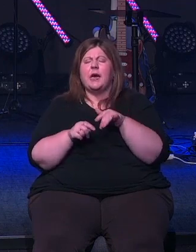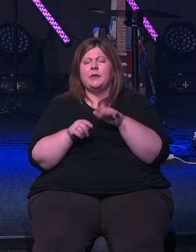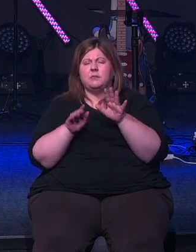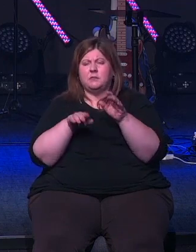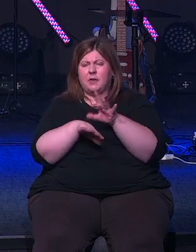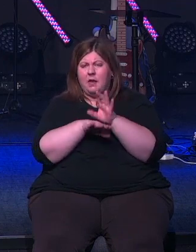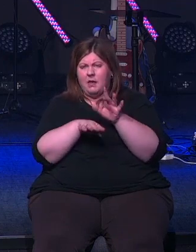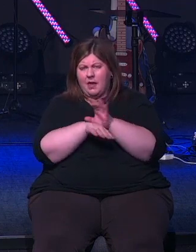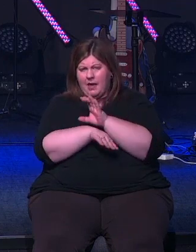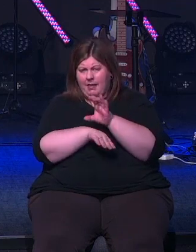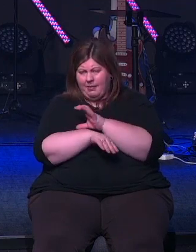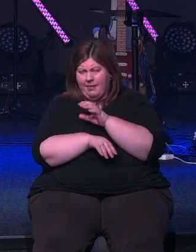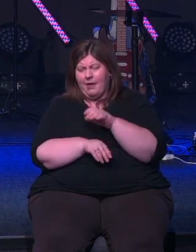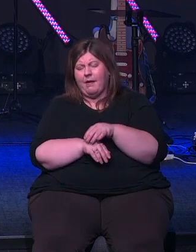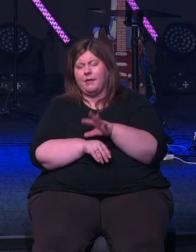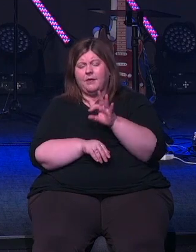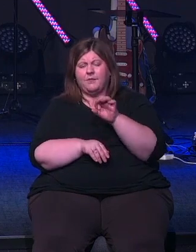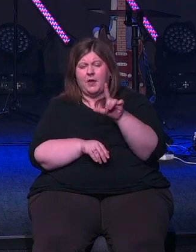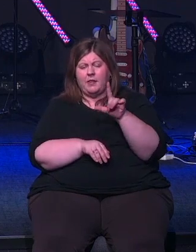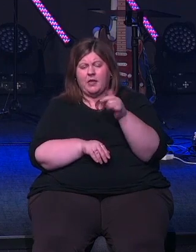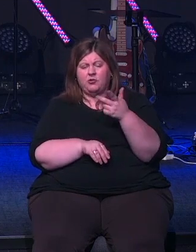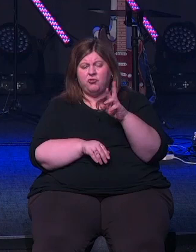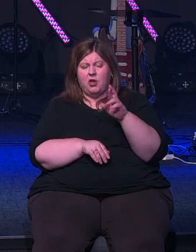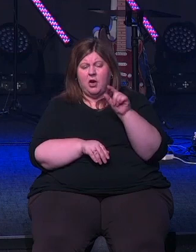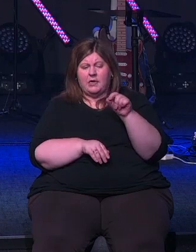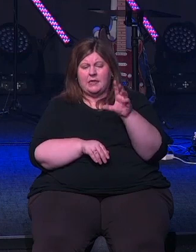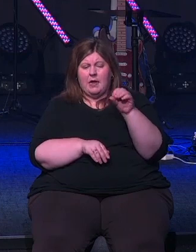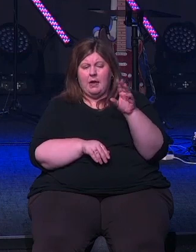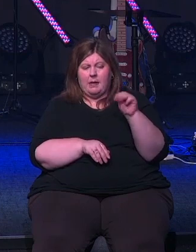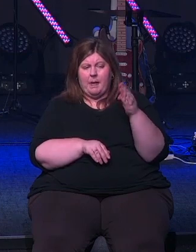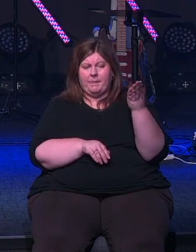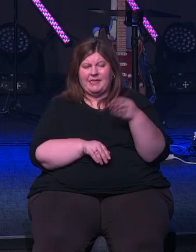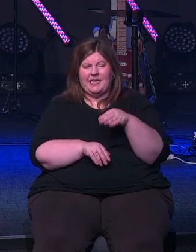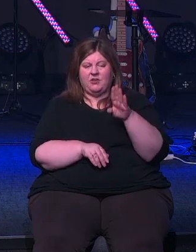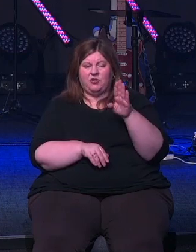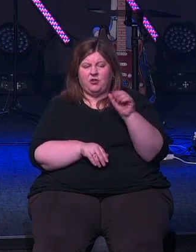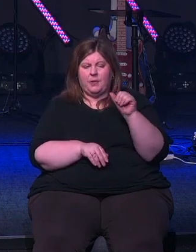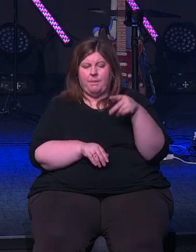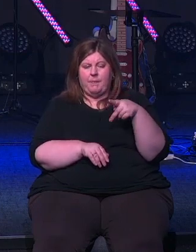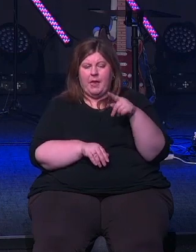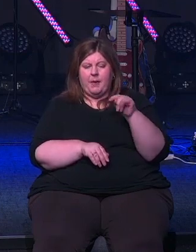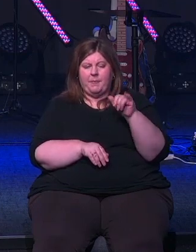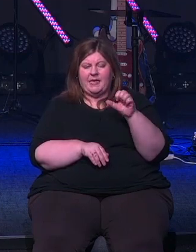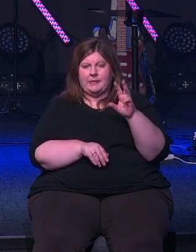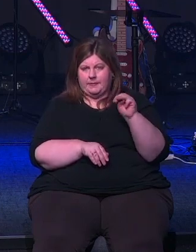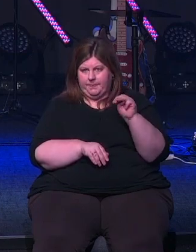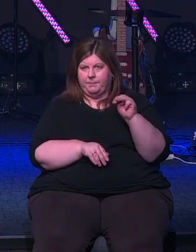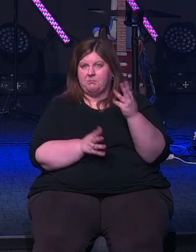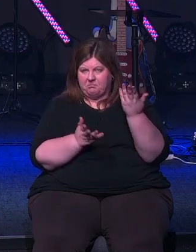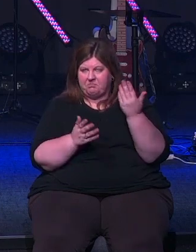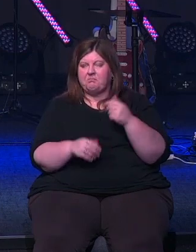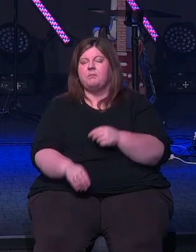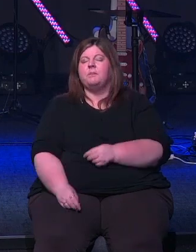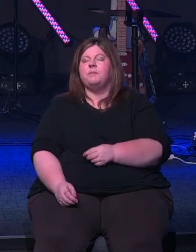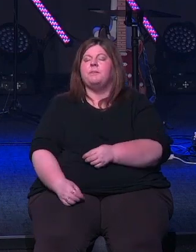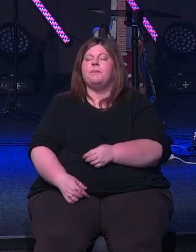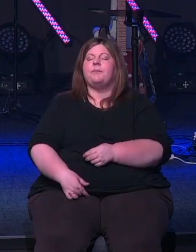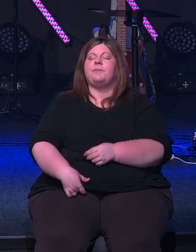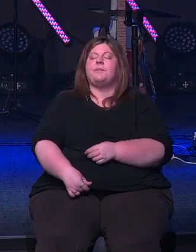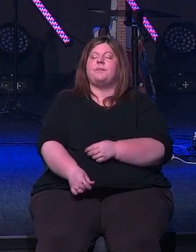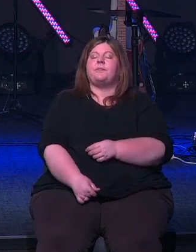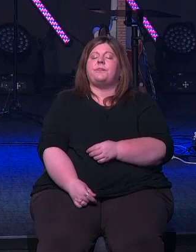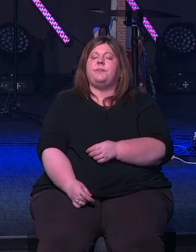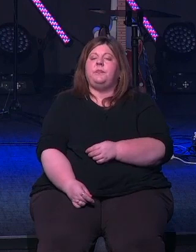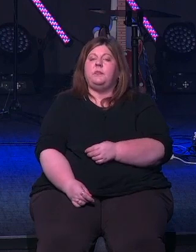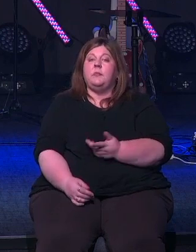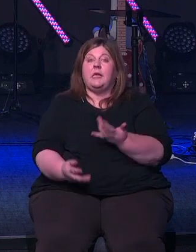frontlinegr.com/baptism to learn more about that. So we would love to have you there for that as well. And now I would just like to invite